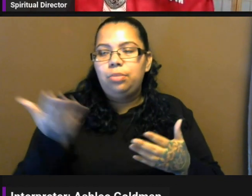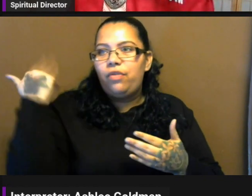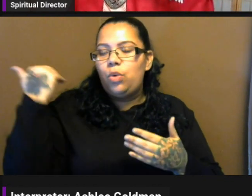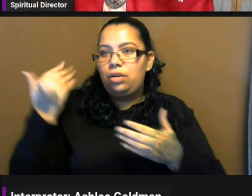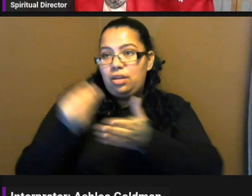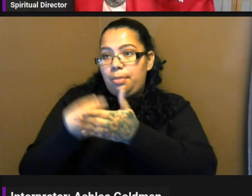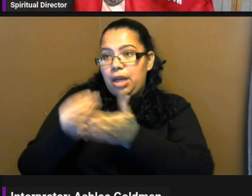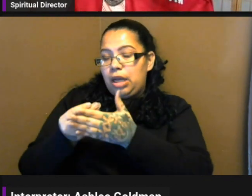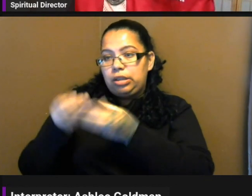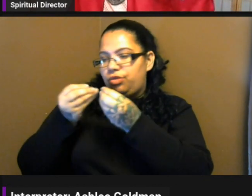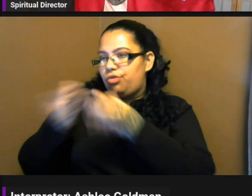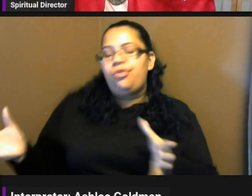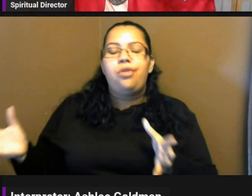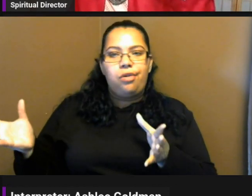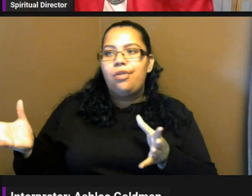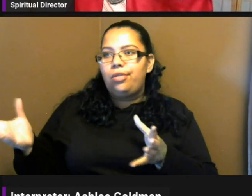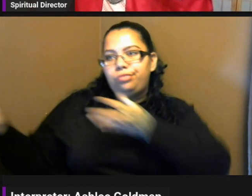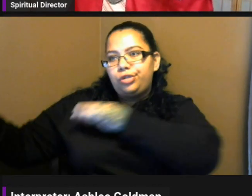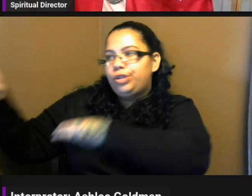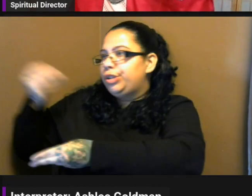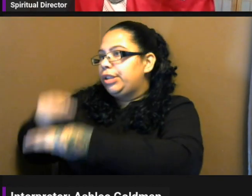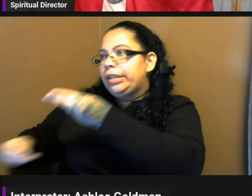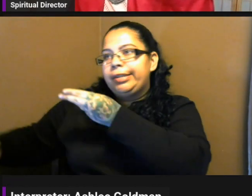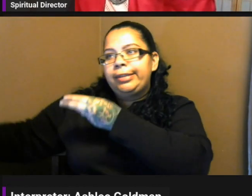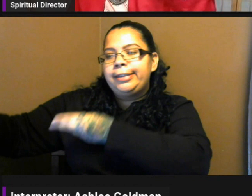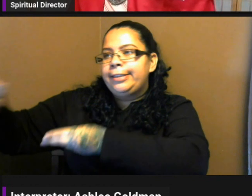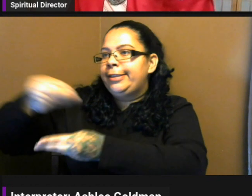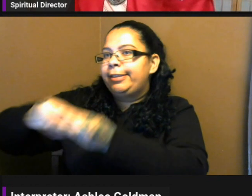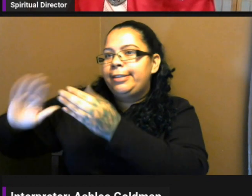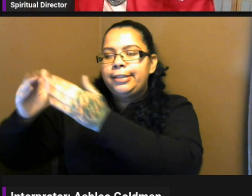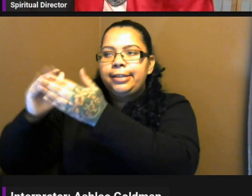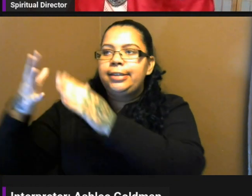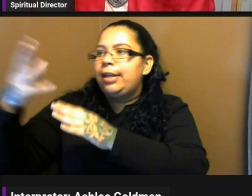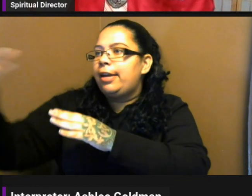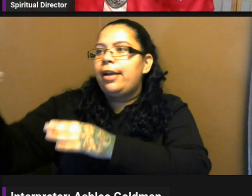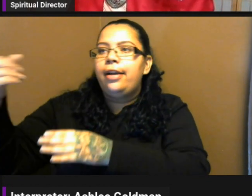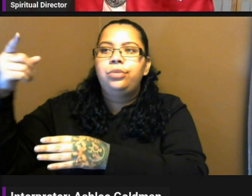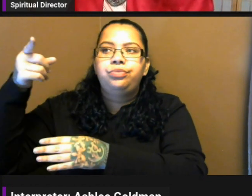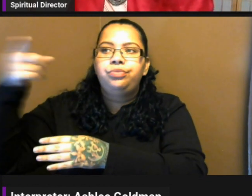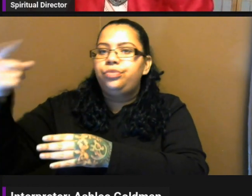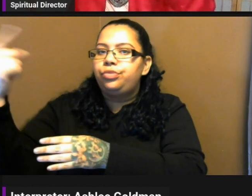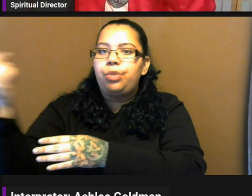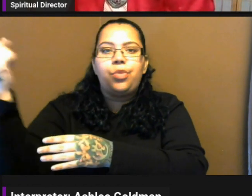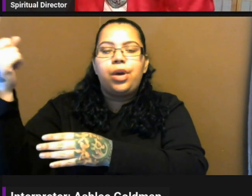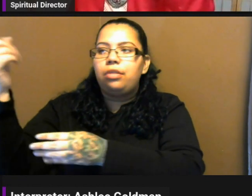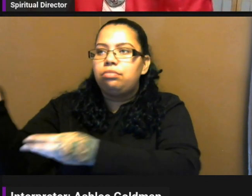gone. It's now circulating in the city of Paris,